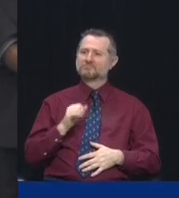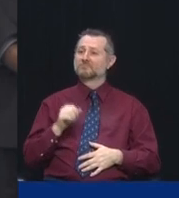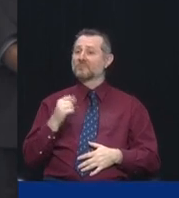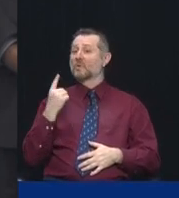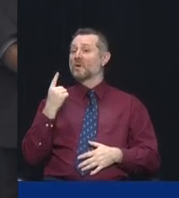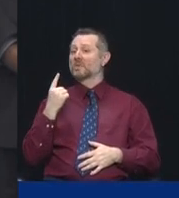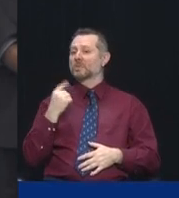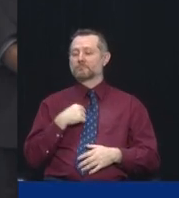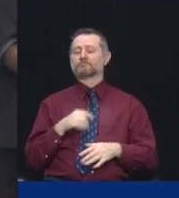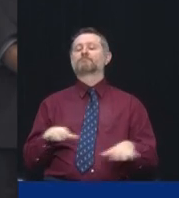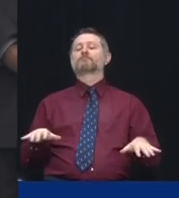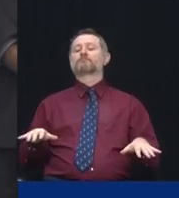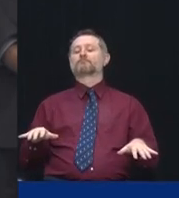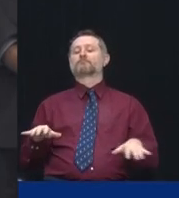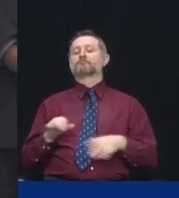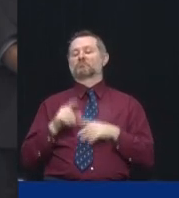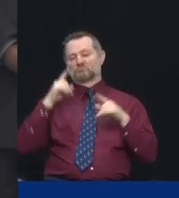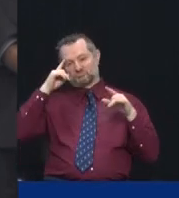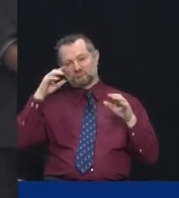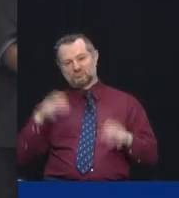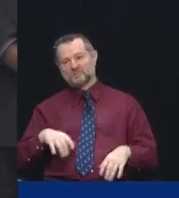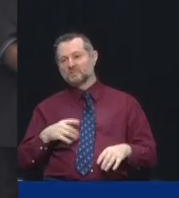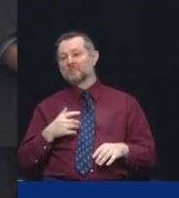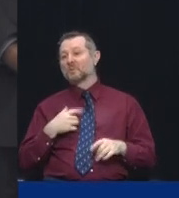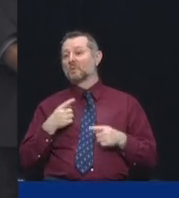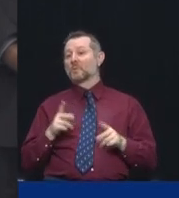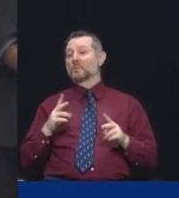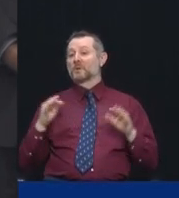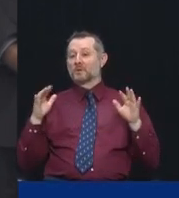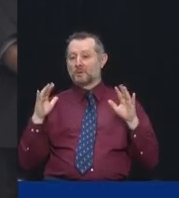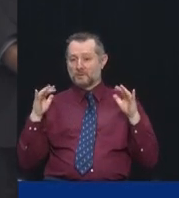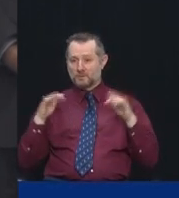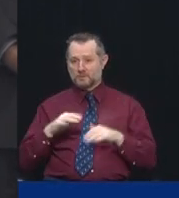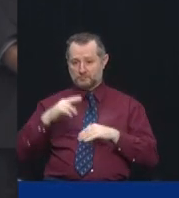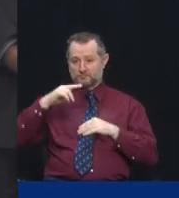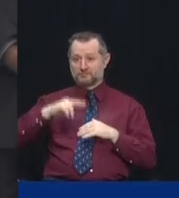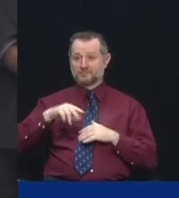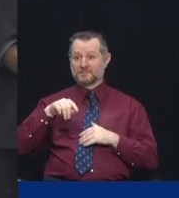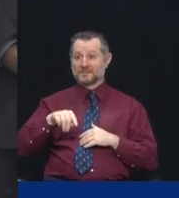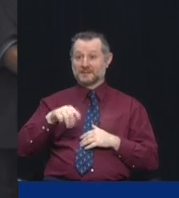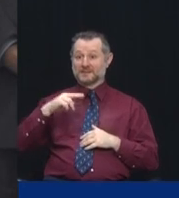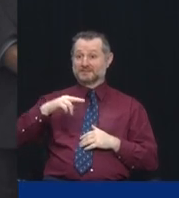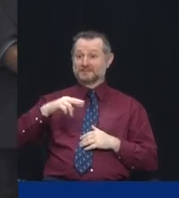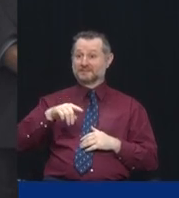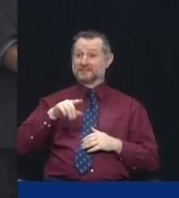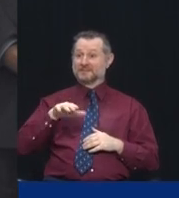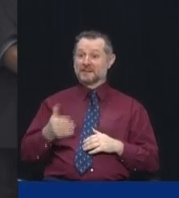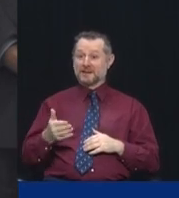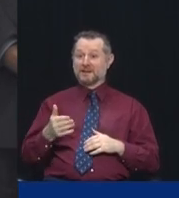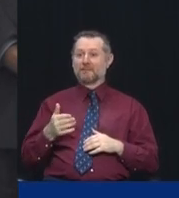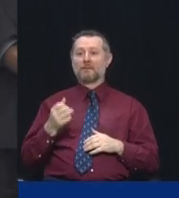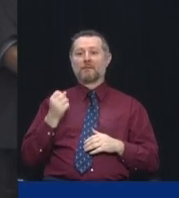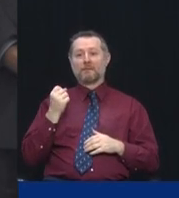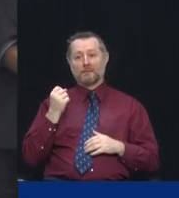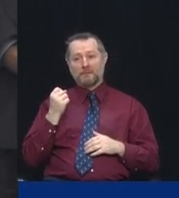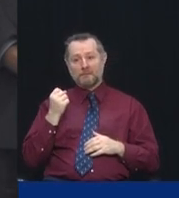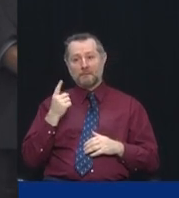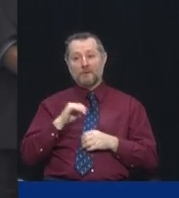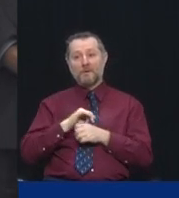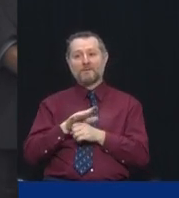that wake is not only did that young man pass away, but COVID also took